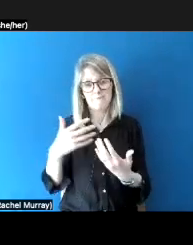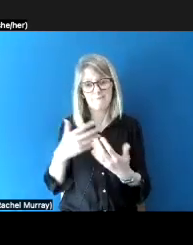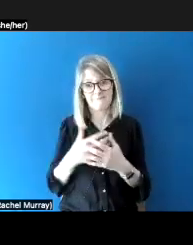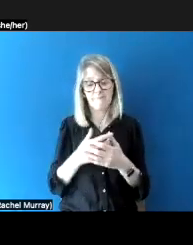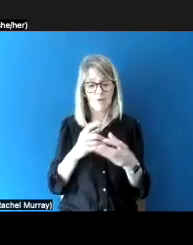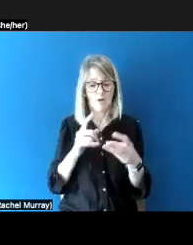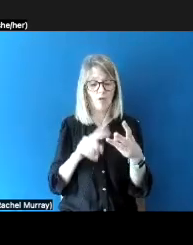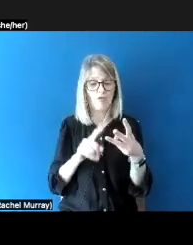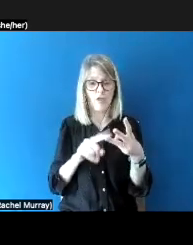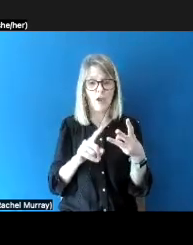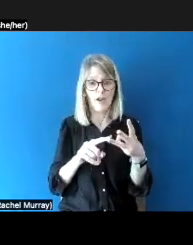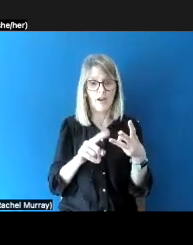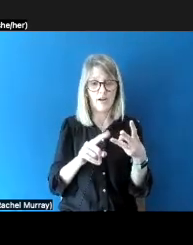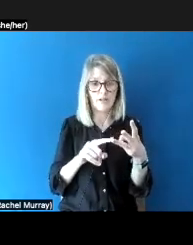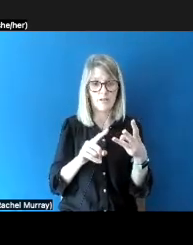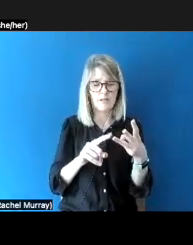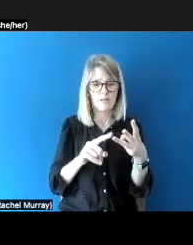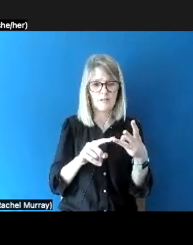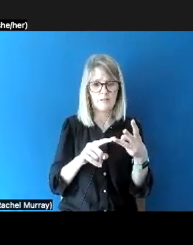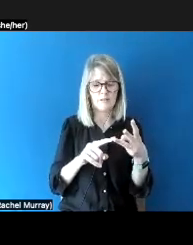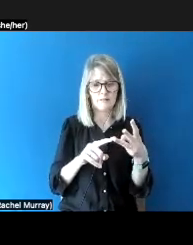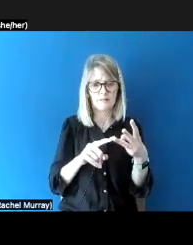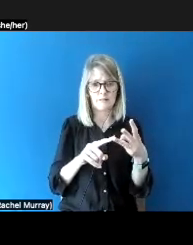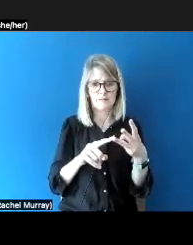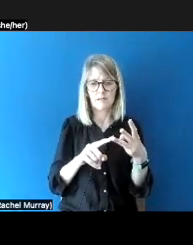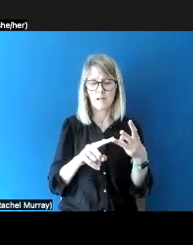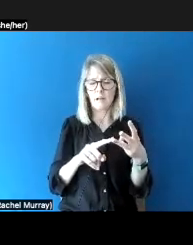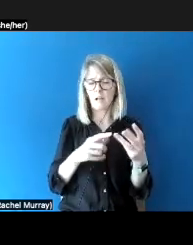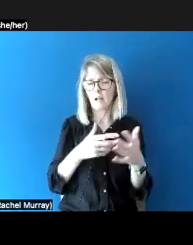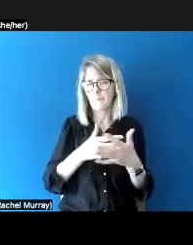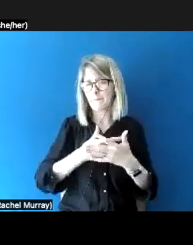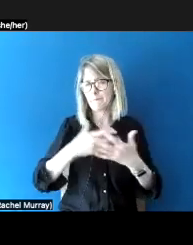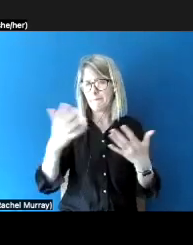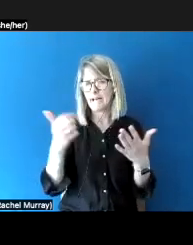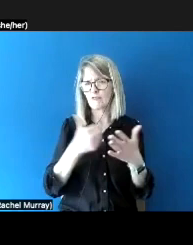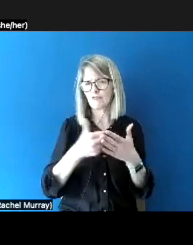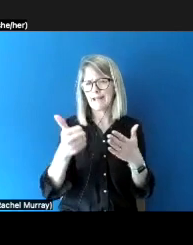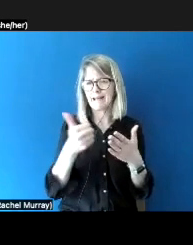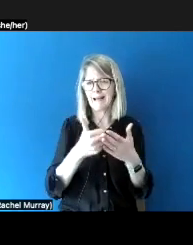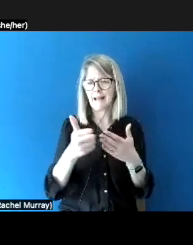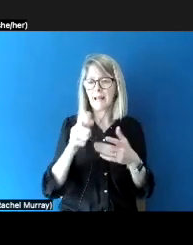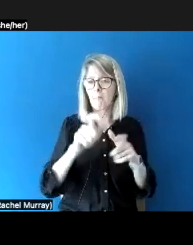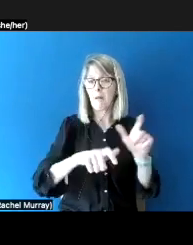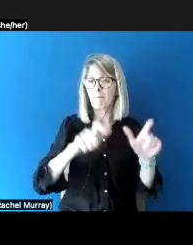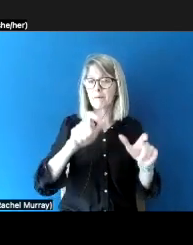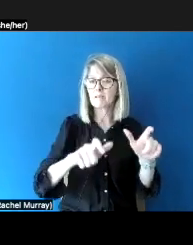of course, there were many regular members of the Church of